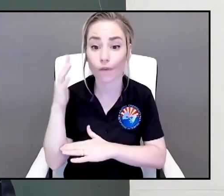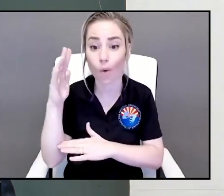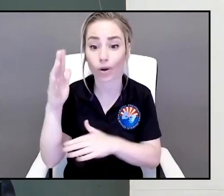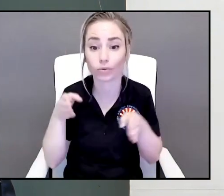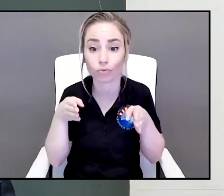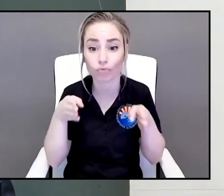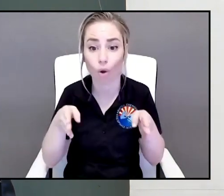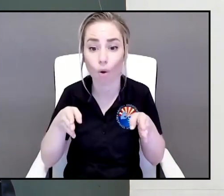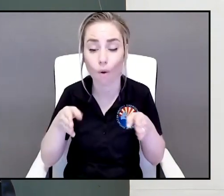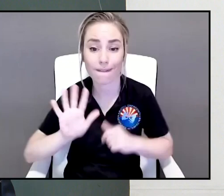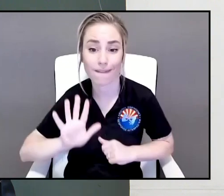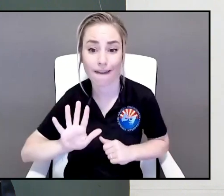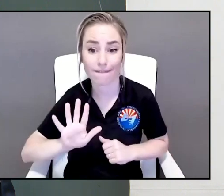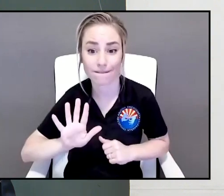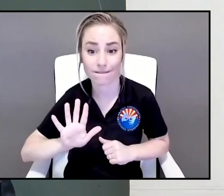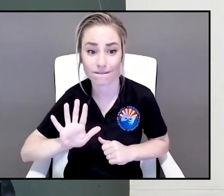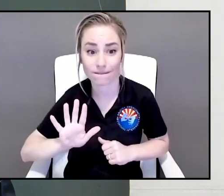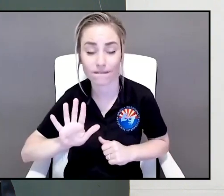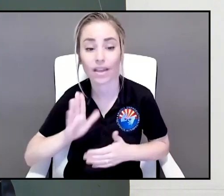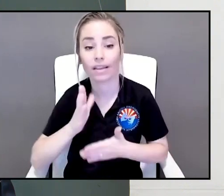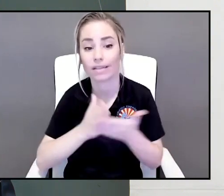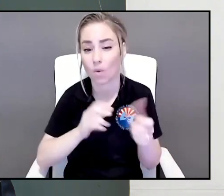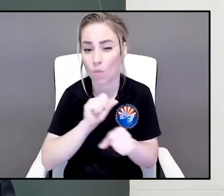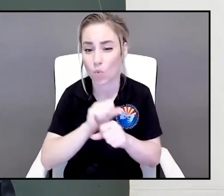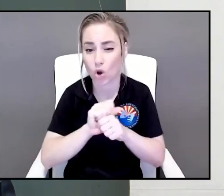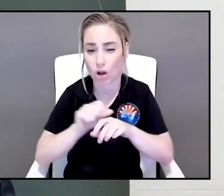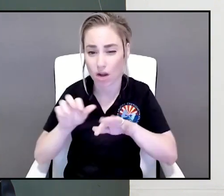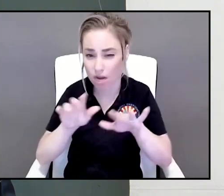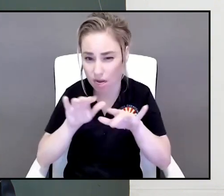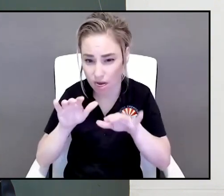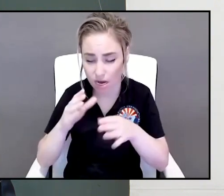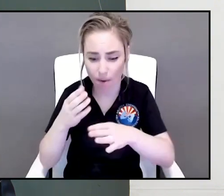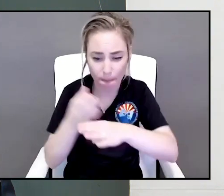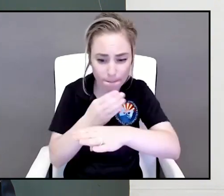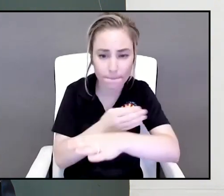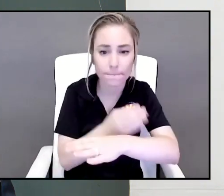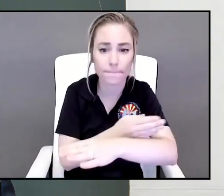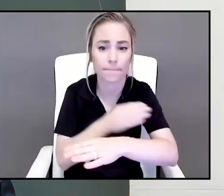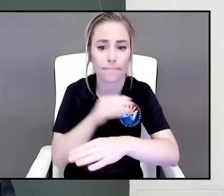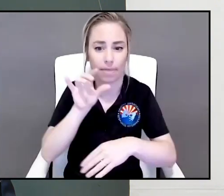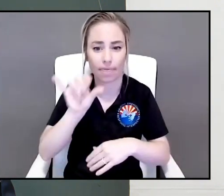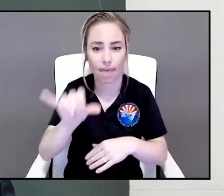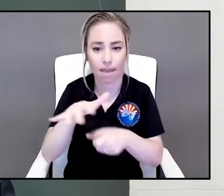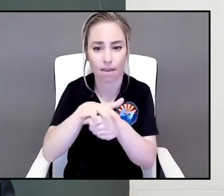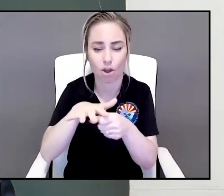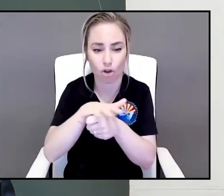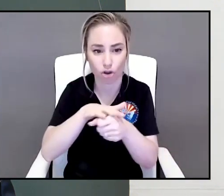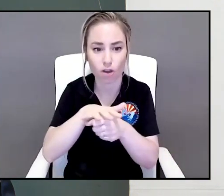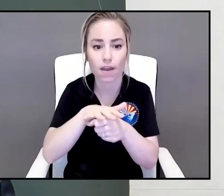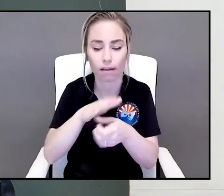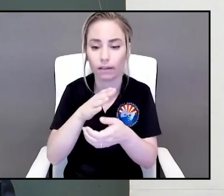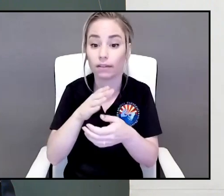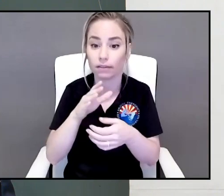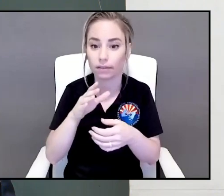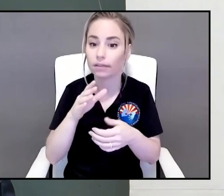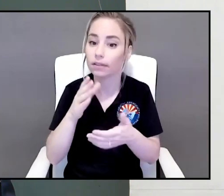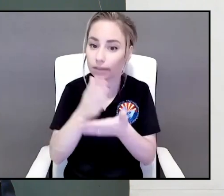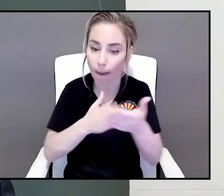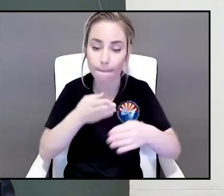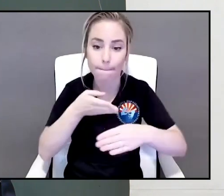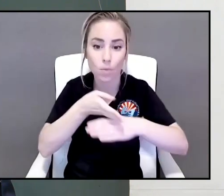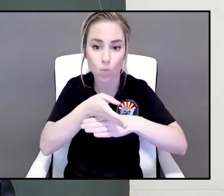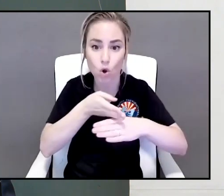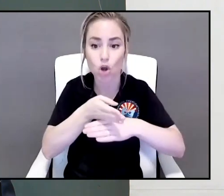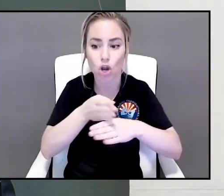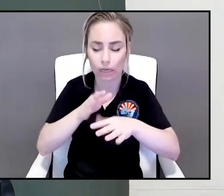some culvert work being done and trying to improve the road. They got a big landing there with some of this lumber that they're pulling out and